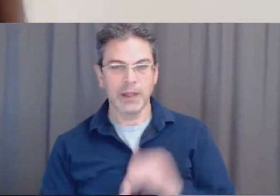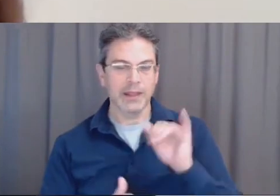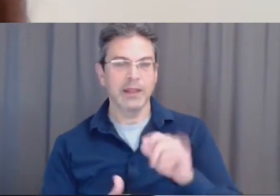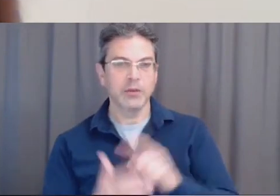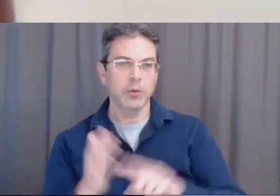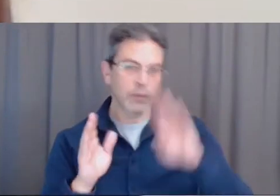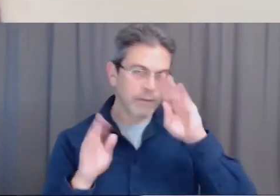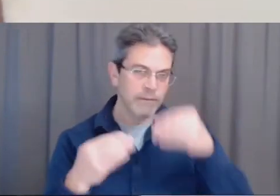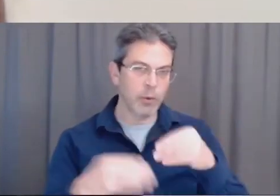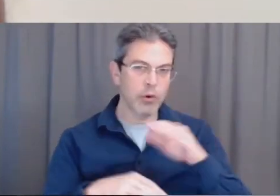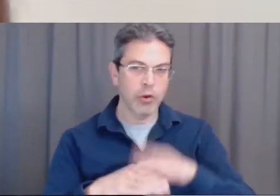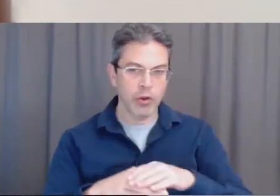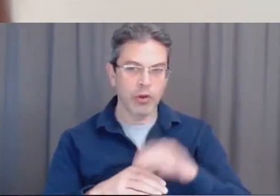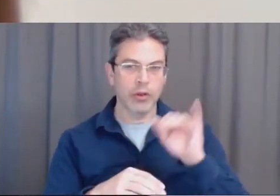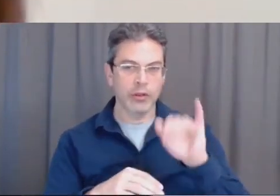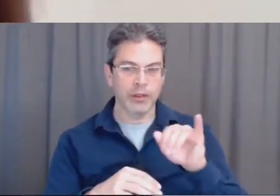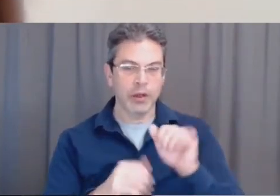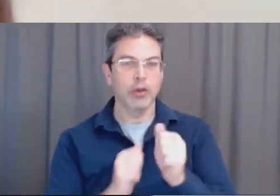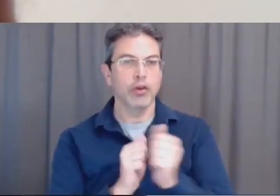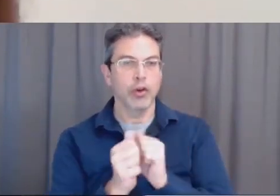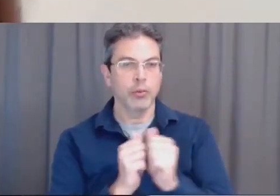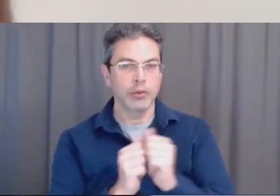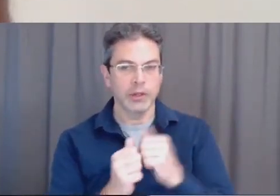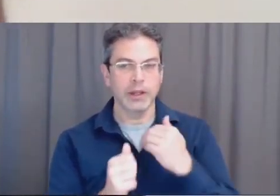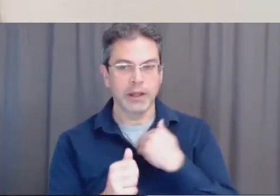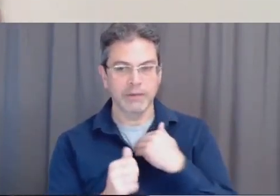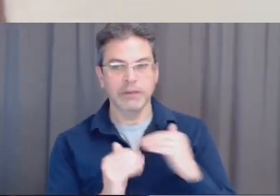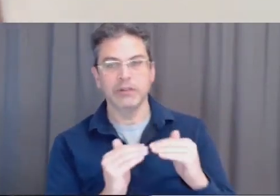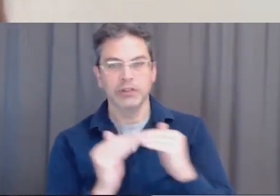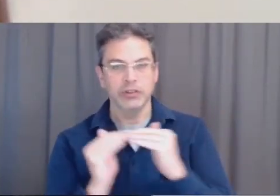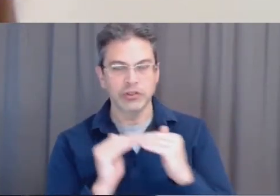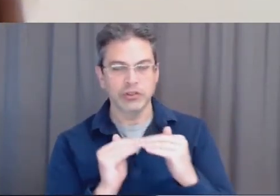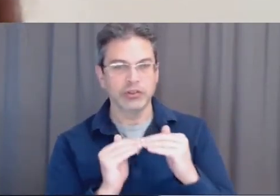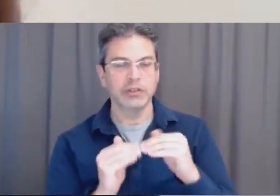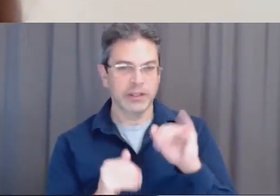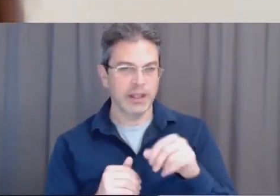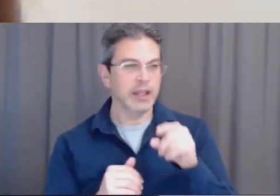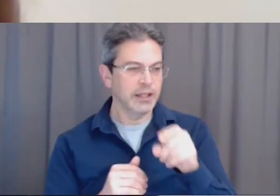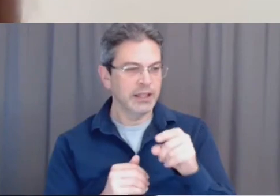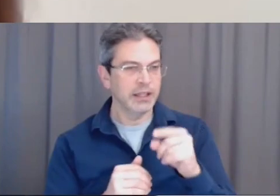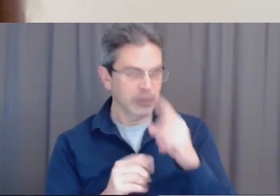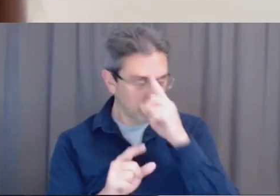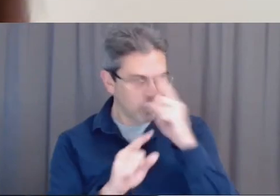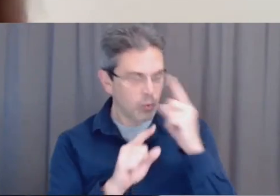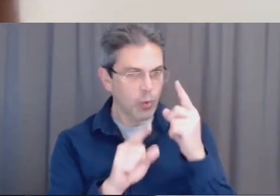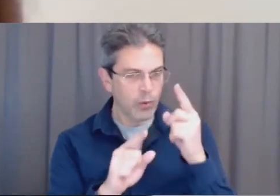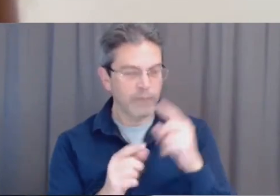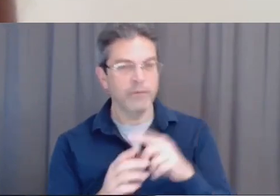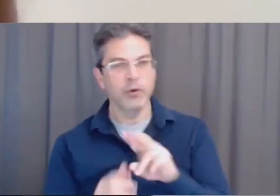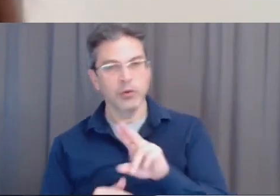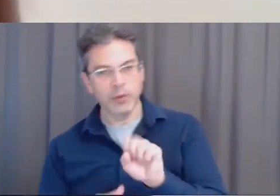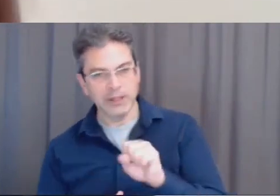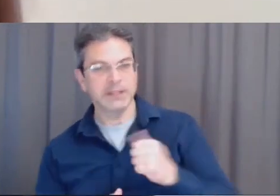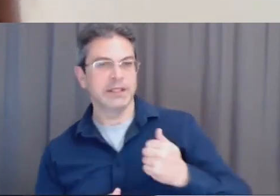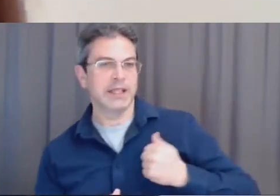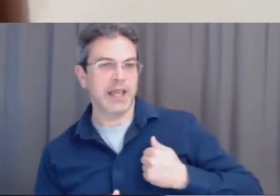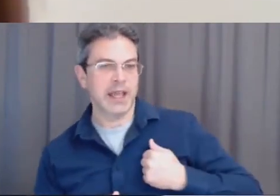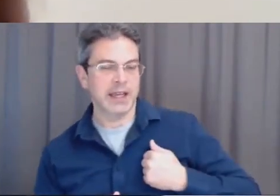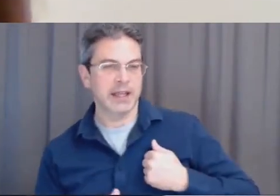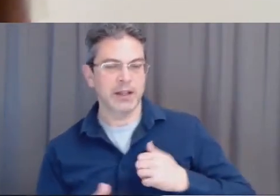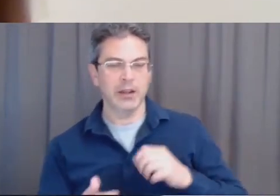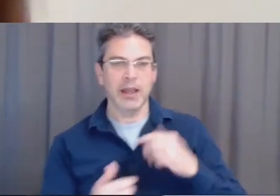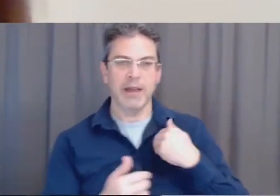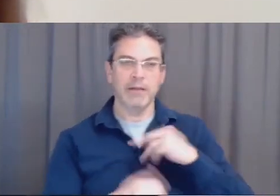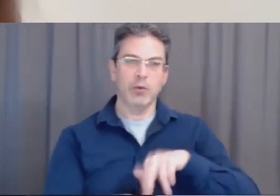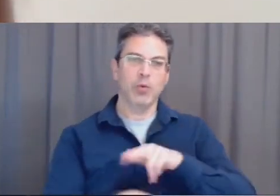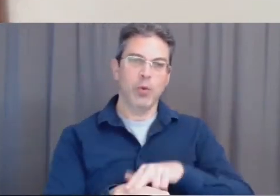the competition, but the areas where we do have shared interests, both the U.S., Canada, and China, and trying to facilitate some traditional cooperation